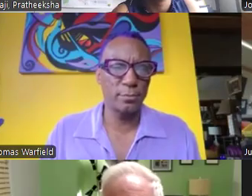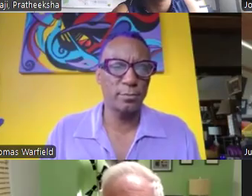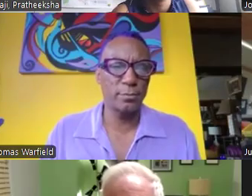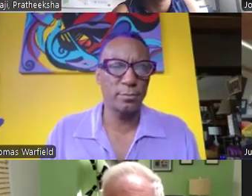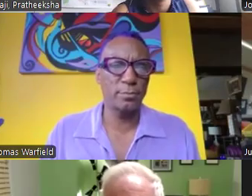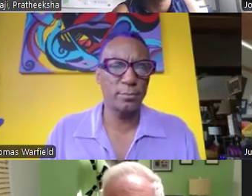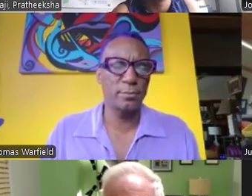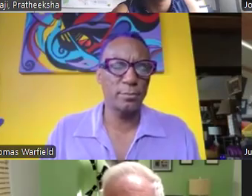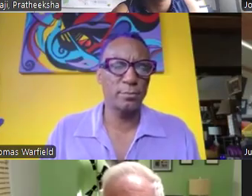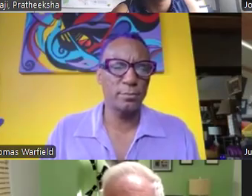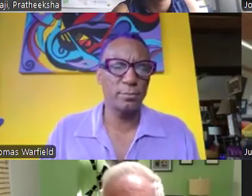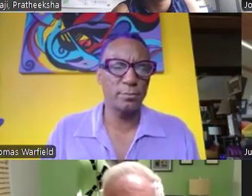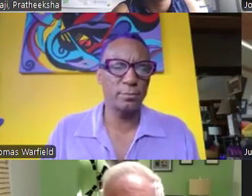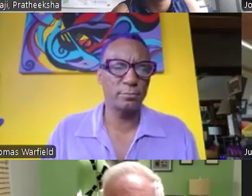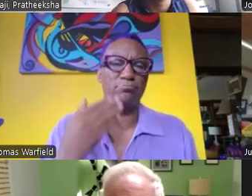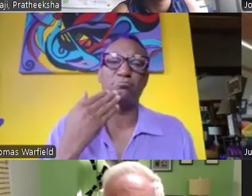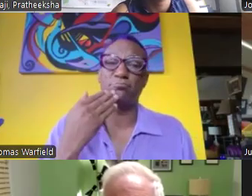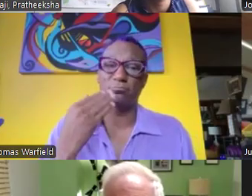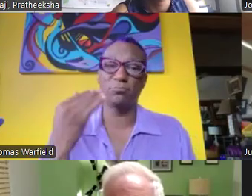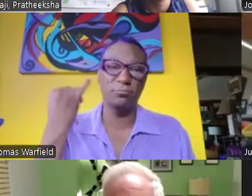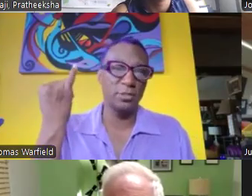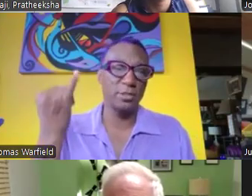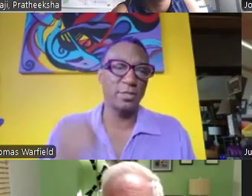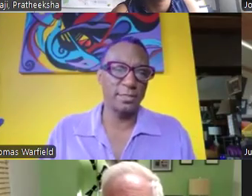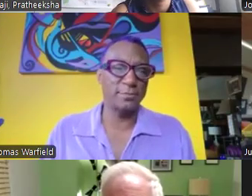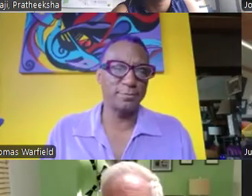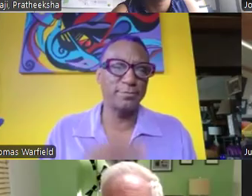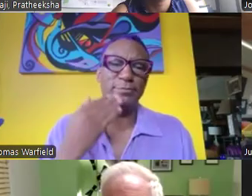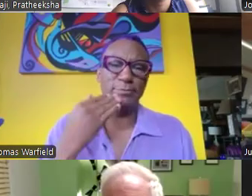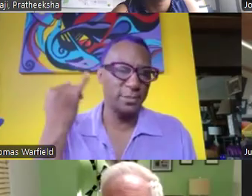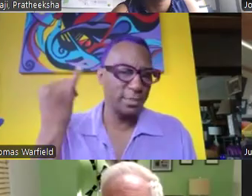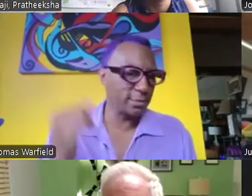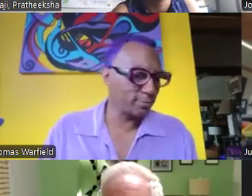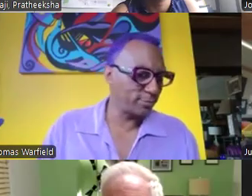public. So I don't know if that's a little idea for you guys.